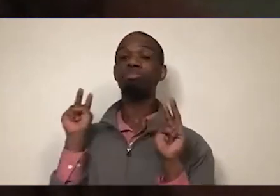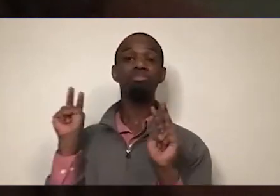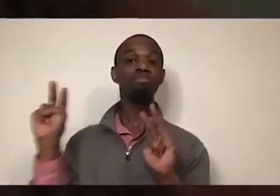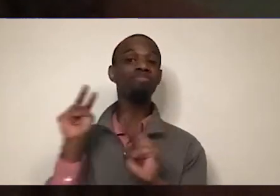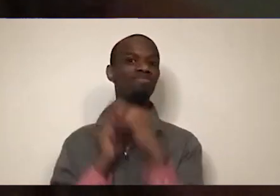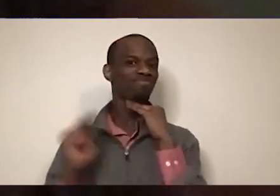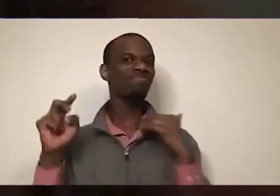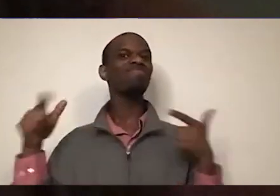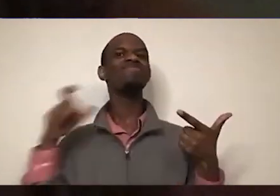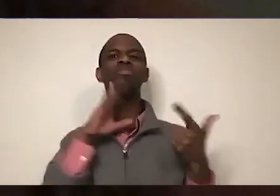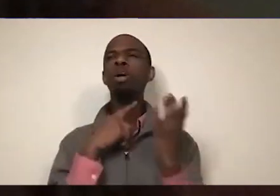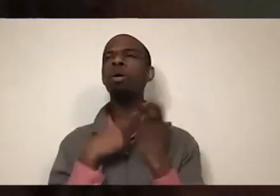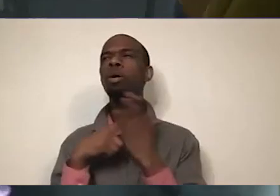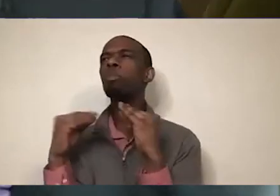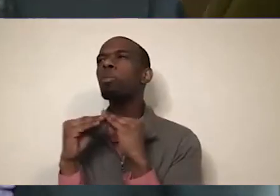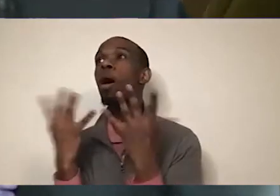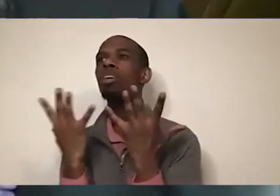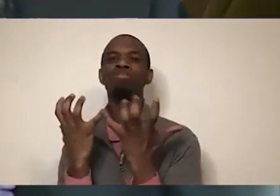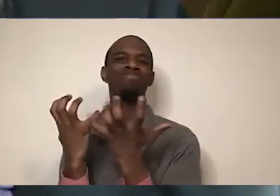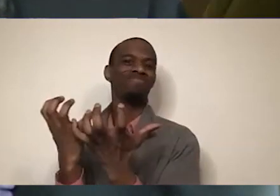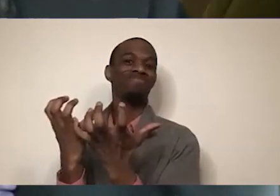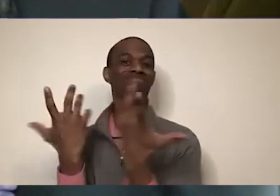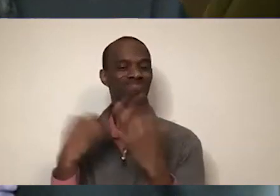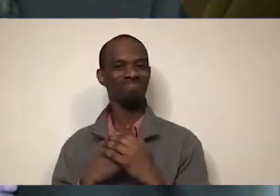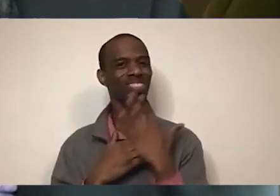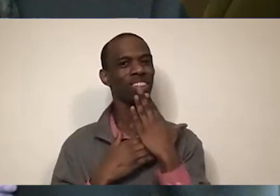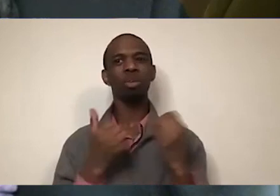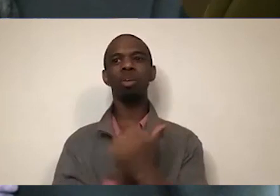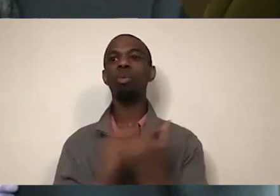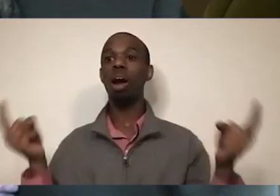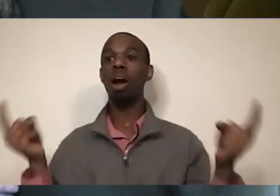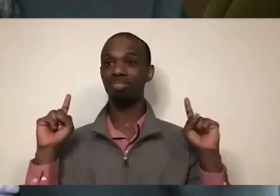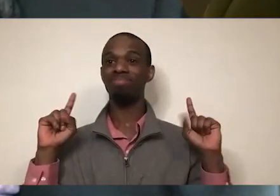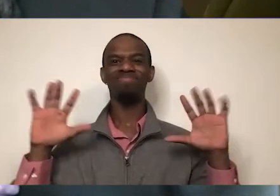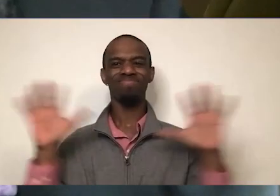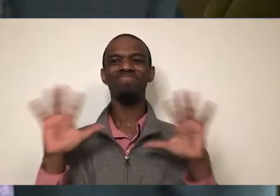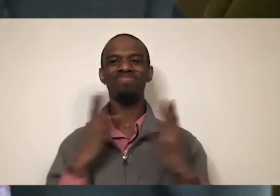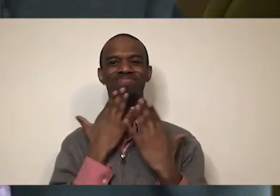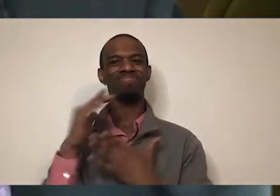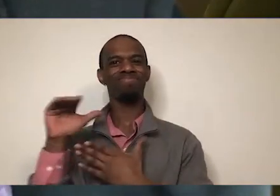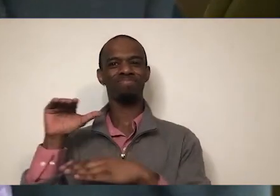Good night. Good night. Night.